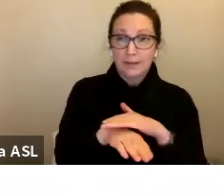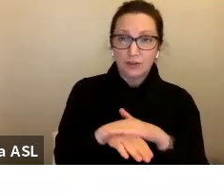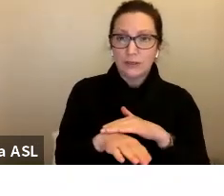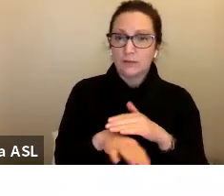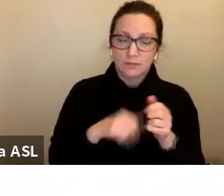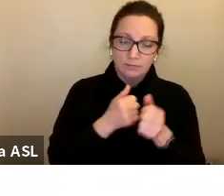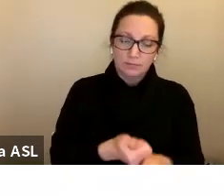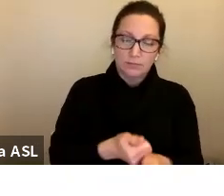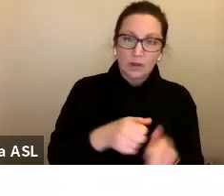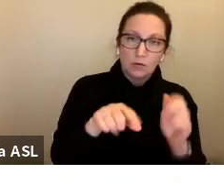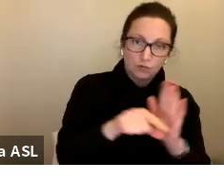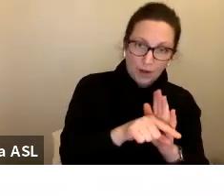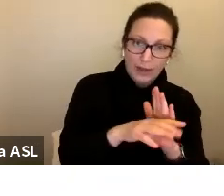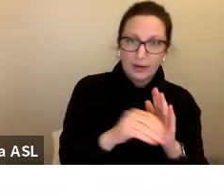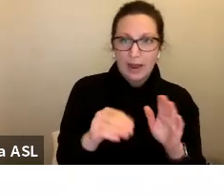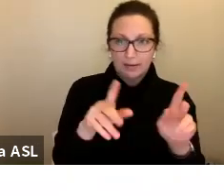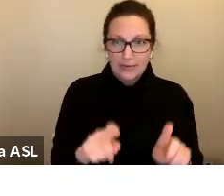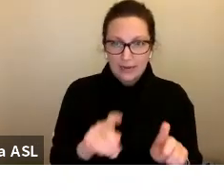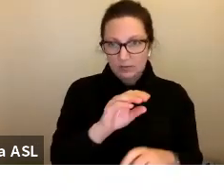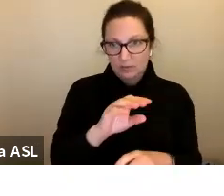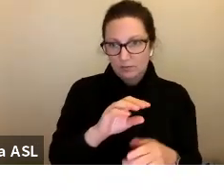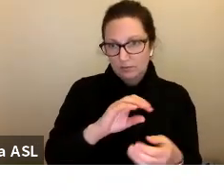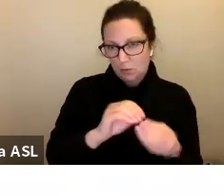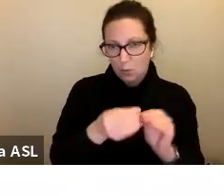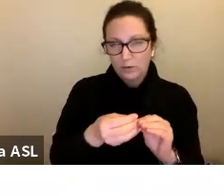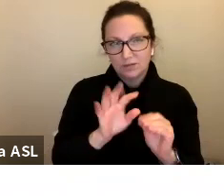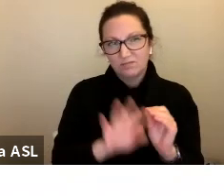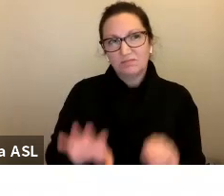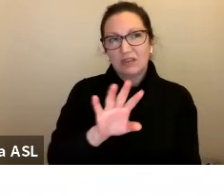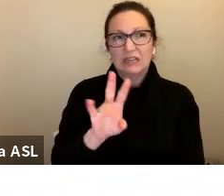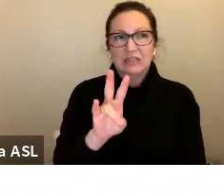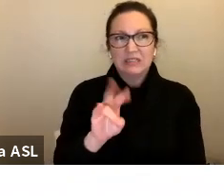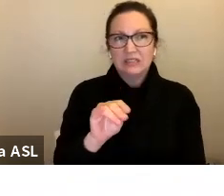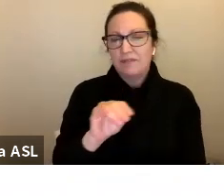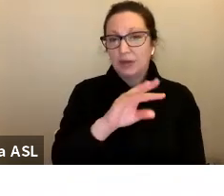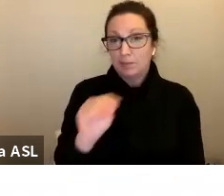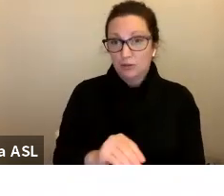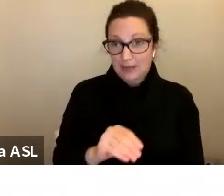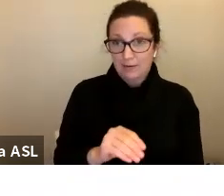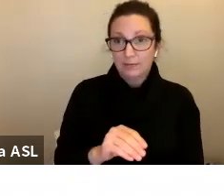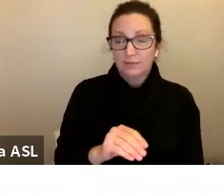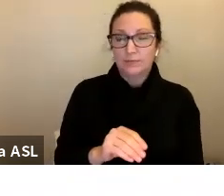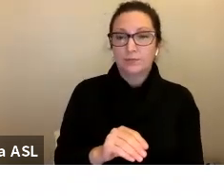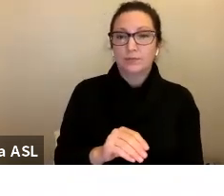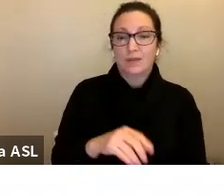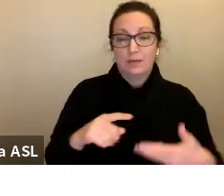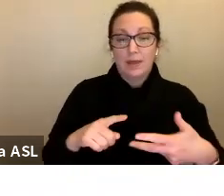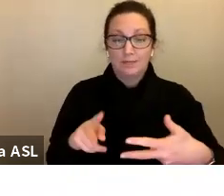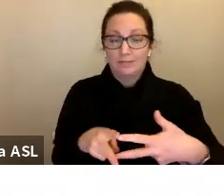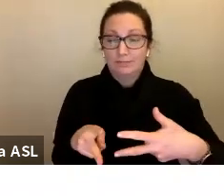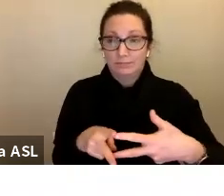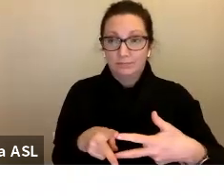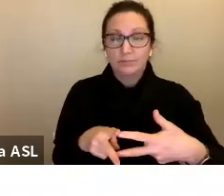grades and test scores. So that's about 70% of their assignment offers. And then they have 2 additional